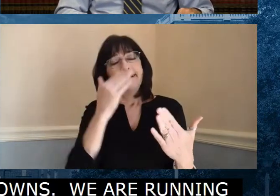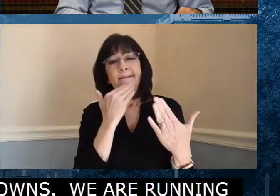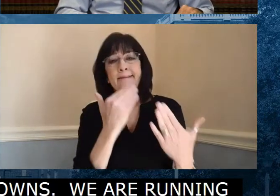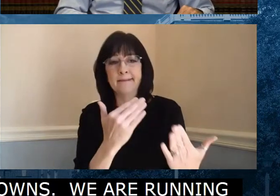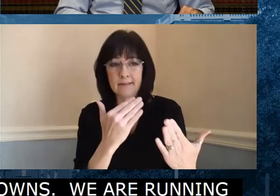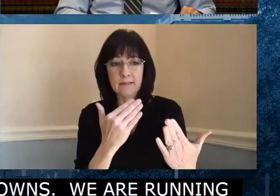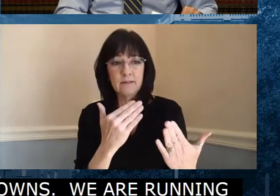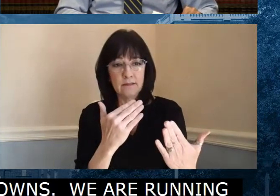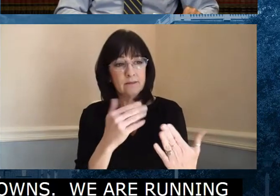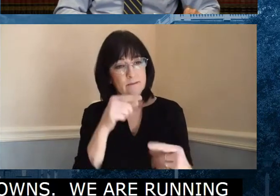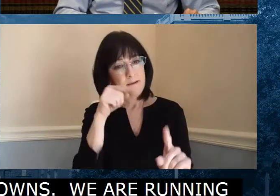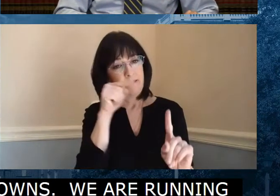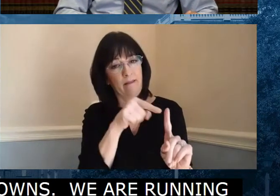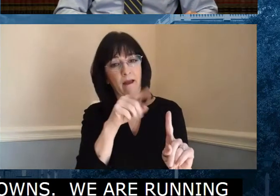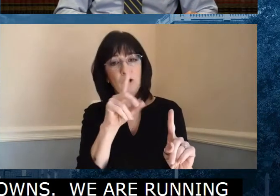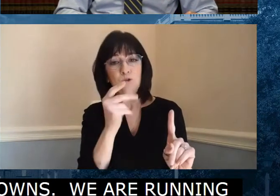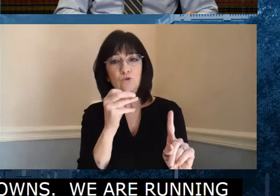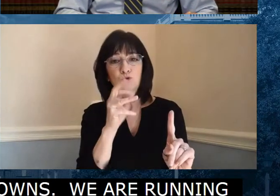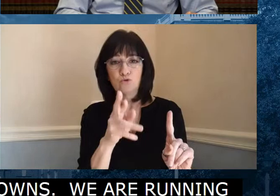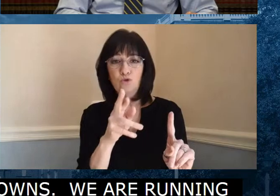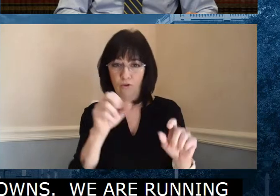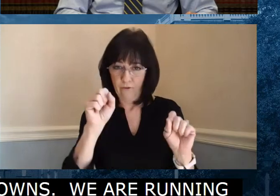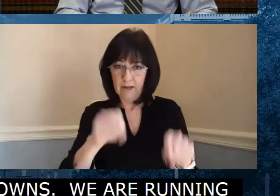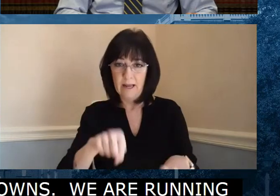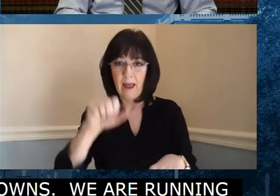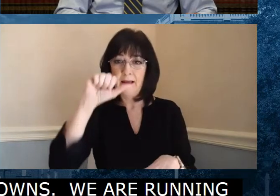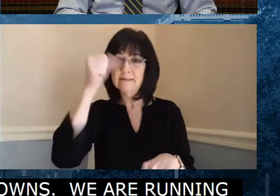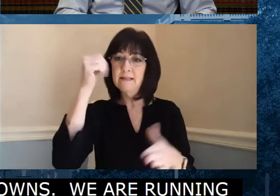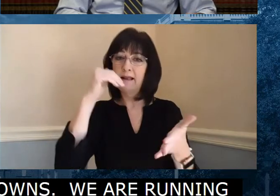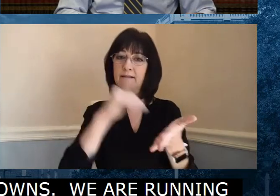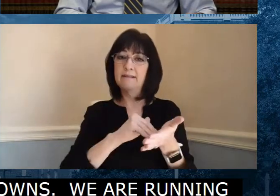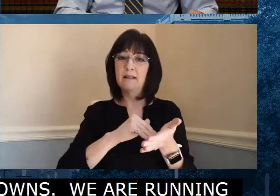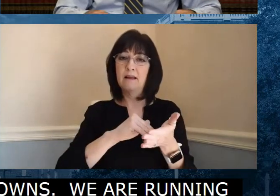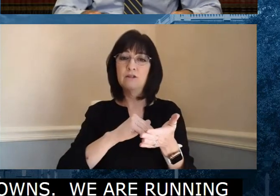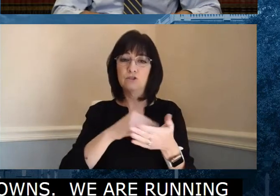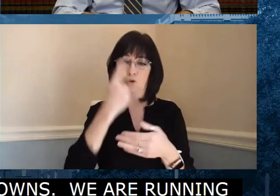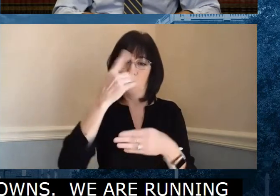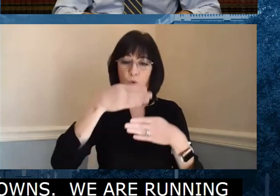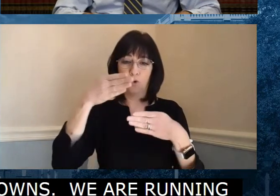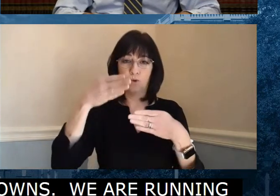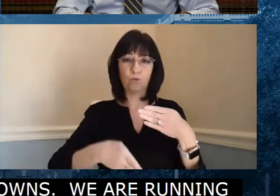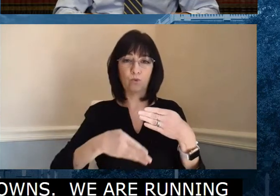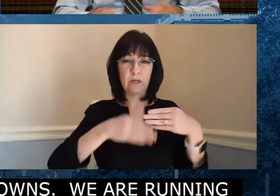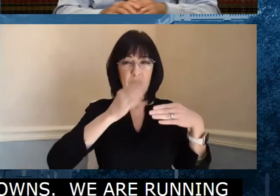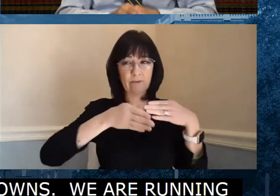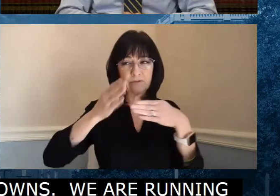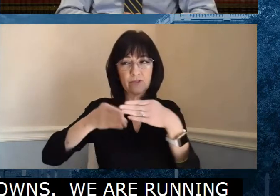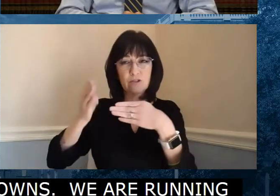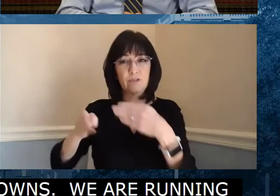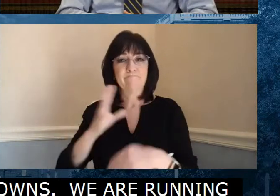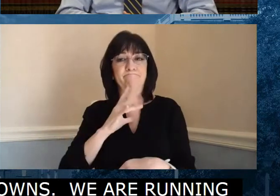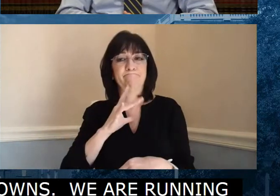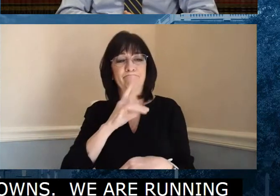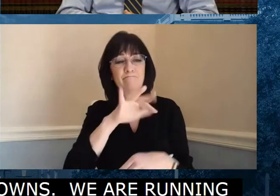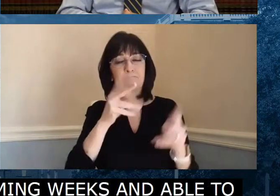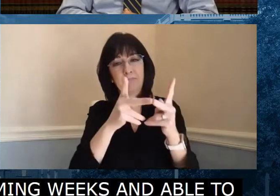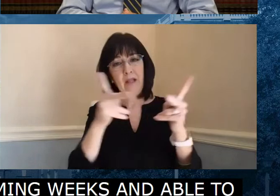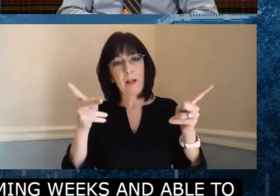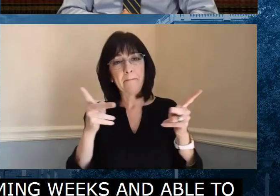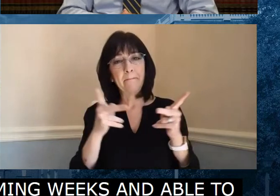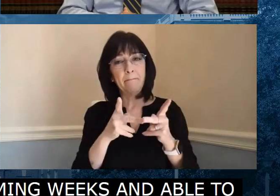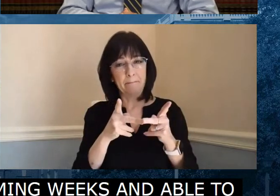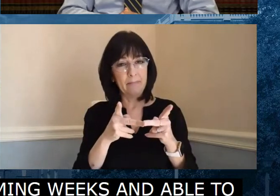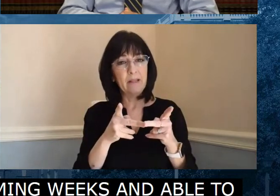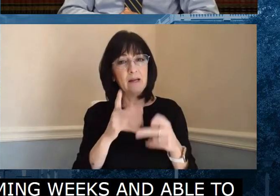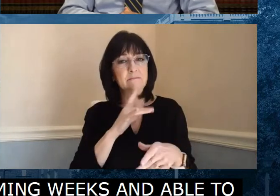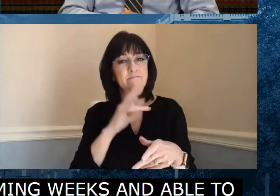10,000 or more doses over a weekend at Dover Downs. Most of the doses last weekend, all the doses I think at Dover Downs last